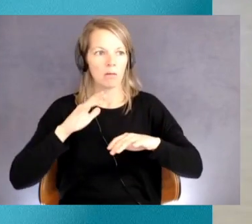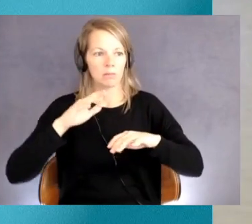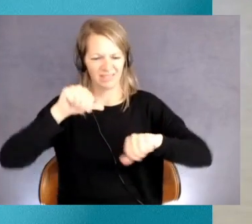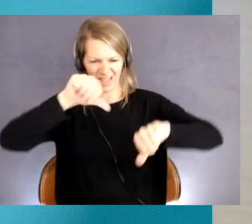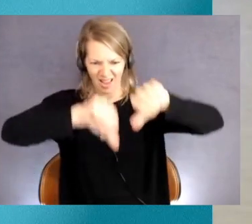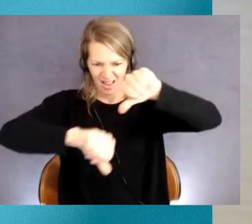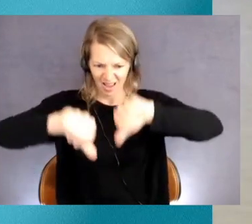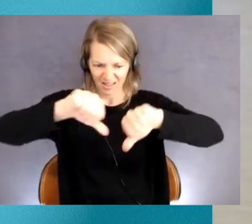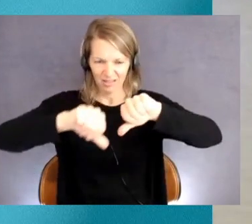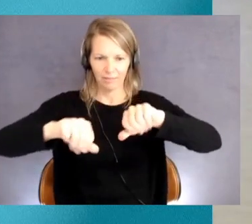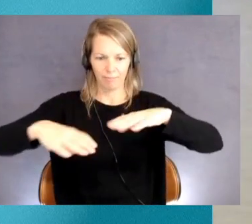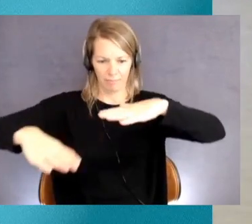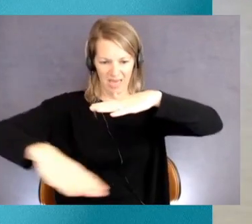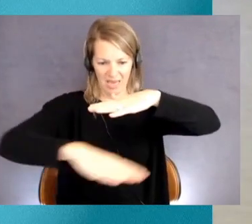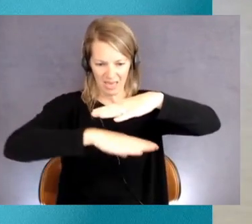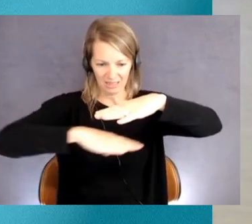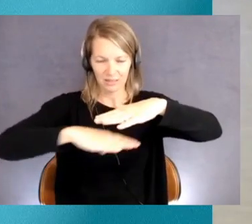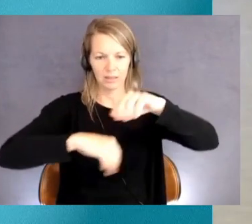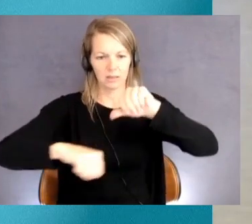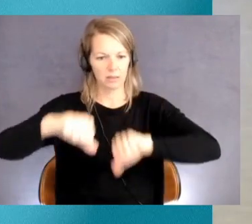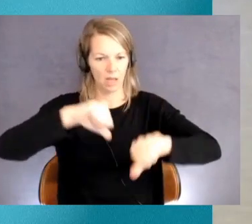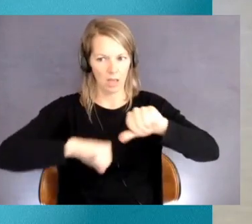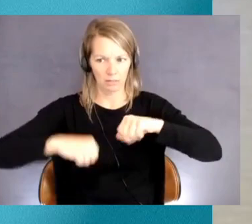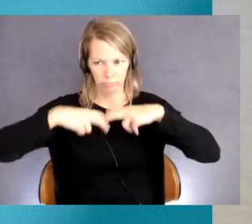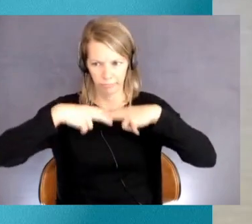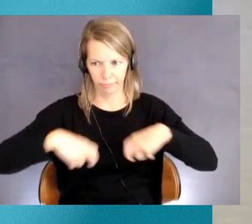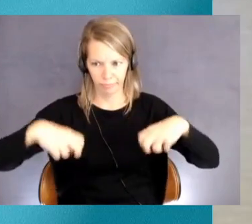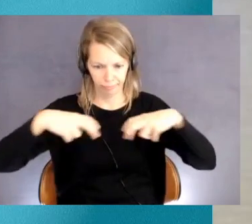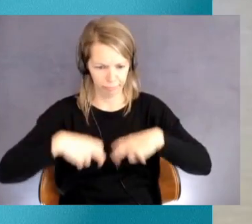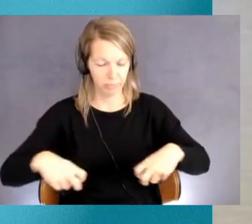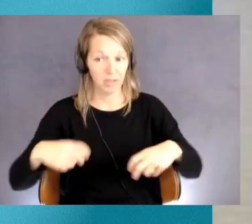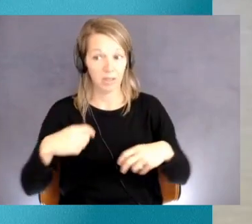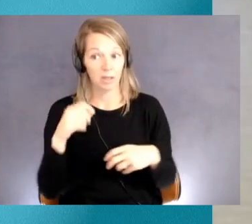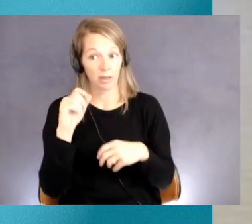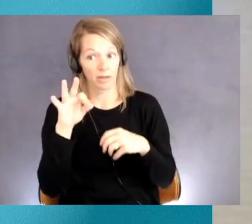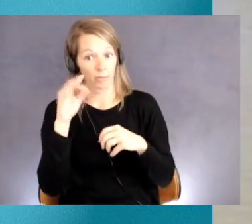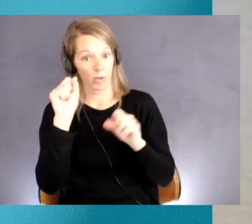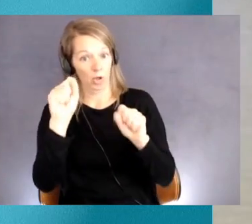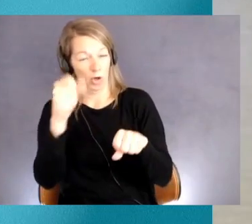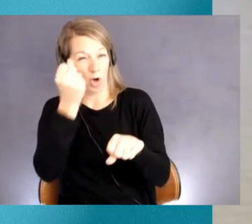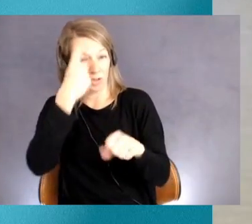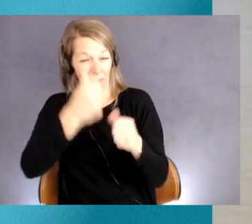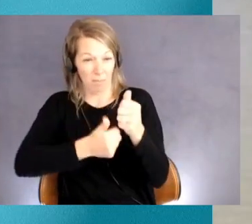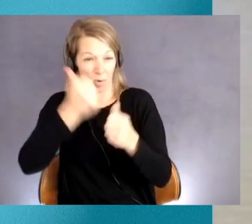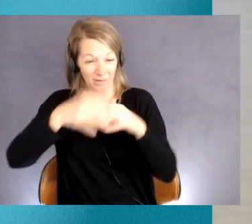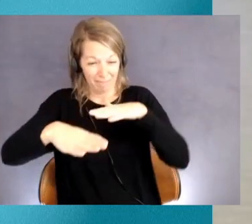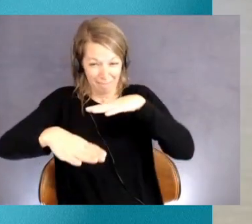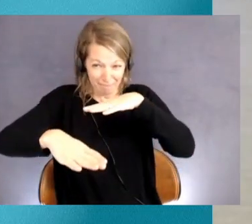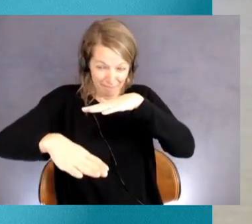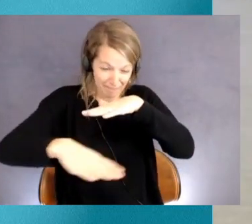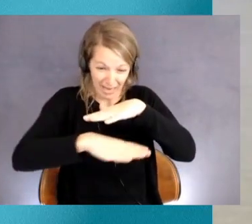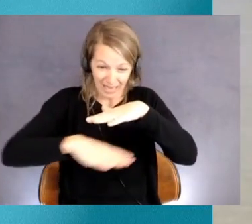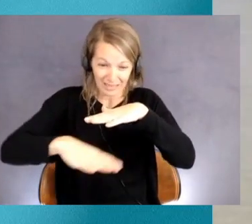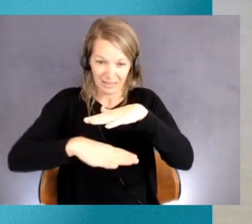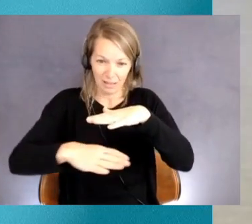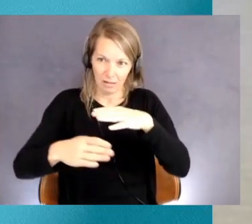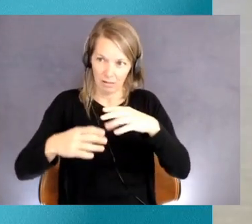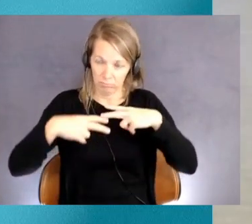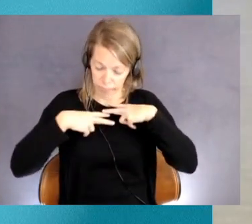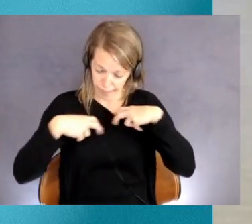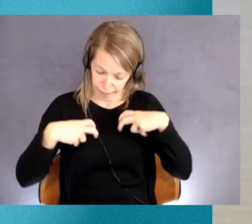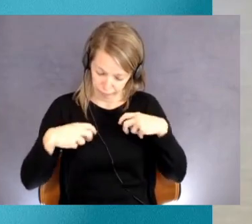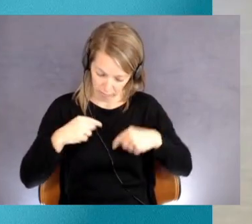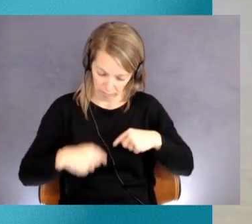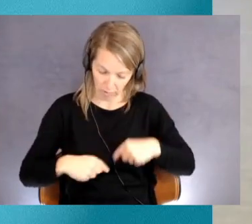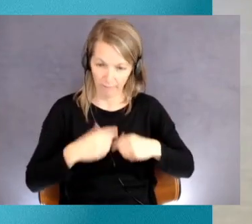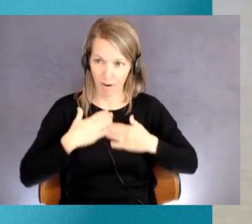basic science. And the goal was to see that if we could understand the most basic element of the nature of the human cells, we